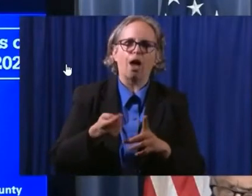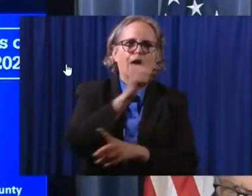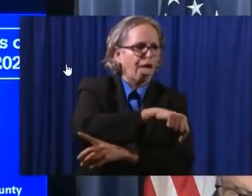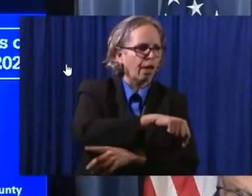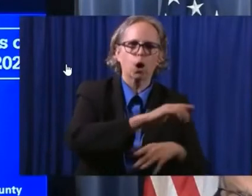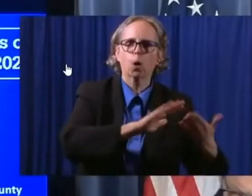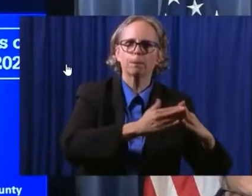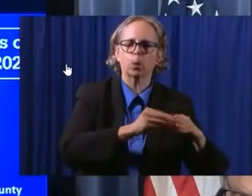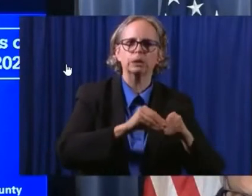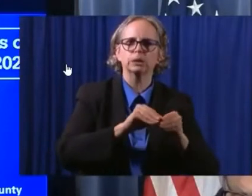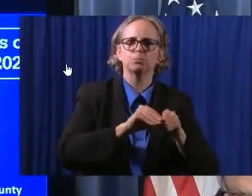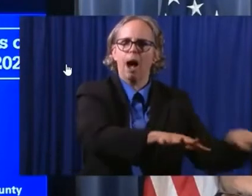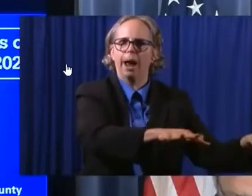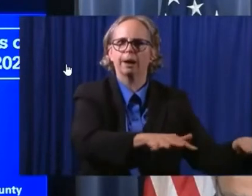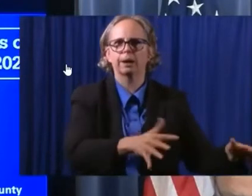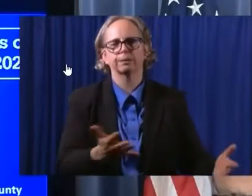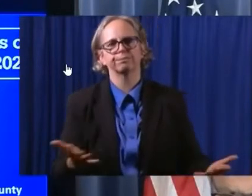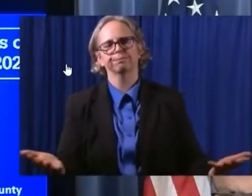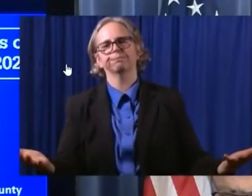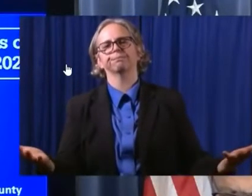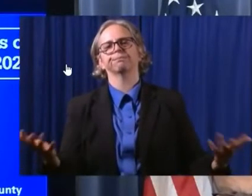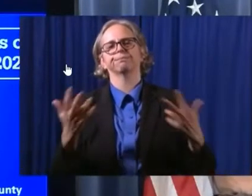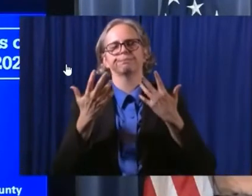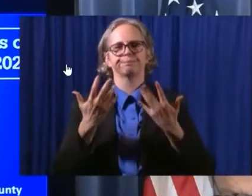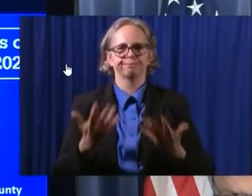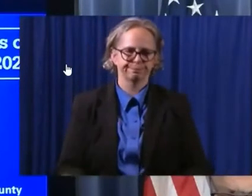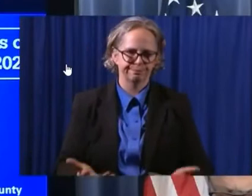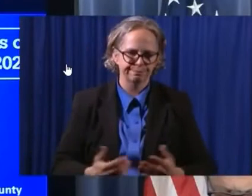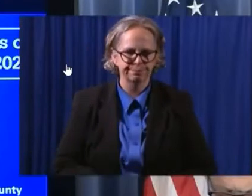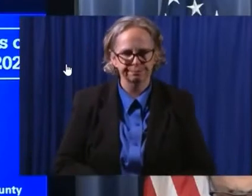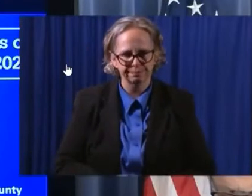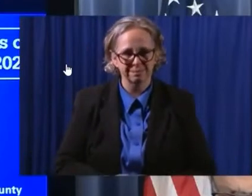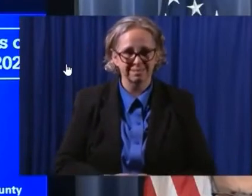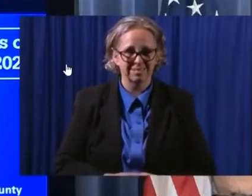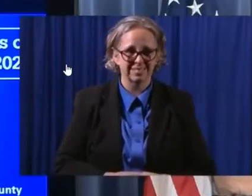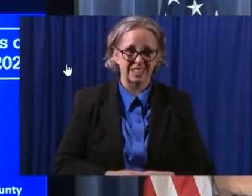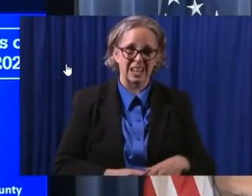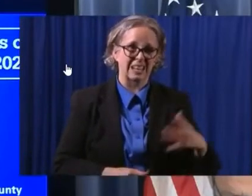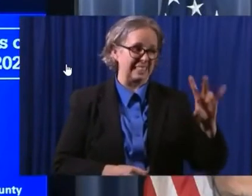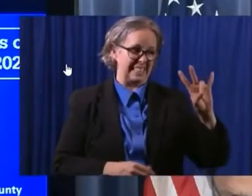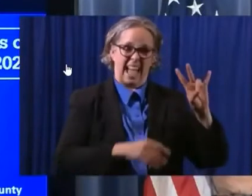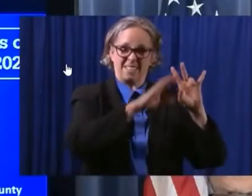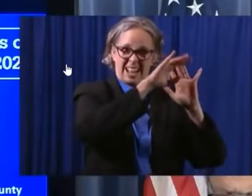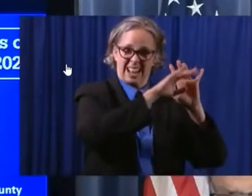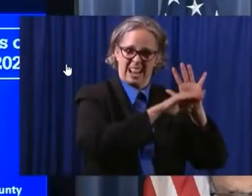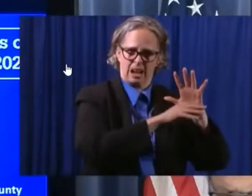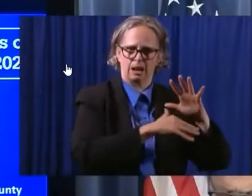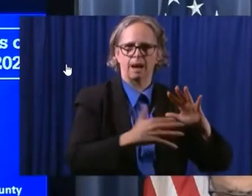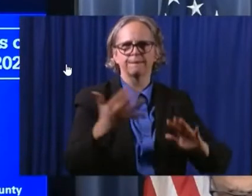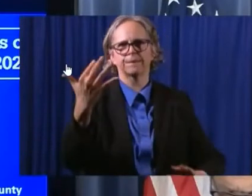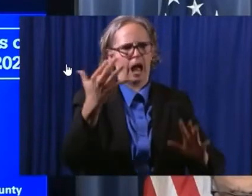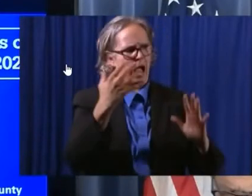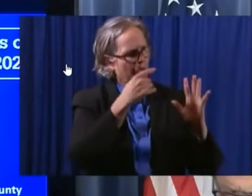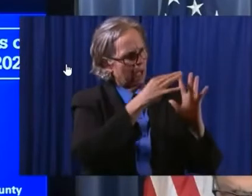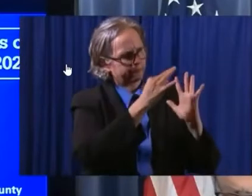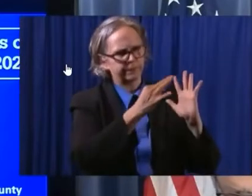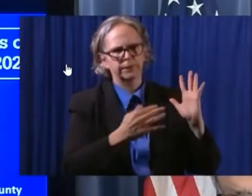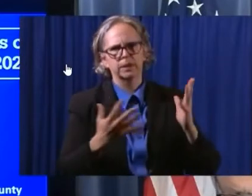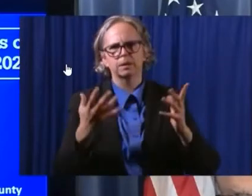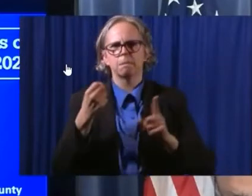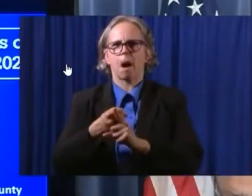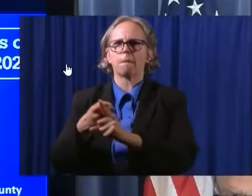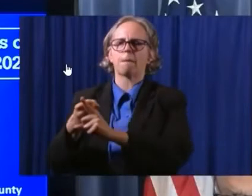is meeting indicators 1 through 5 in the following ways: new cases per capita, sustained increase in new cases, proportion of cases that are not